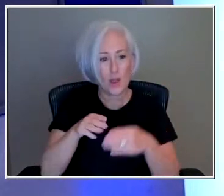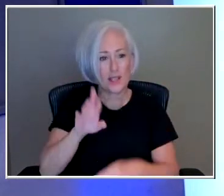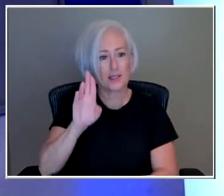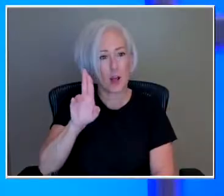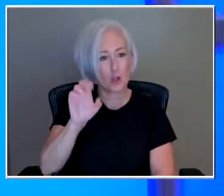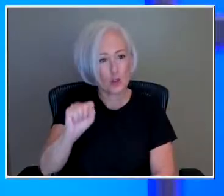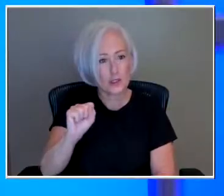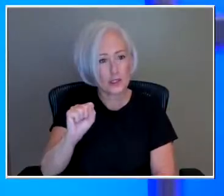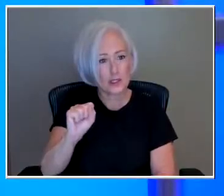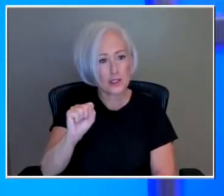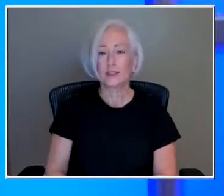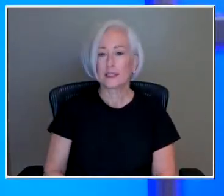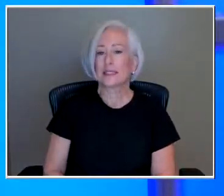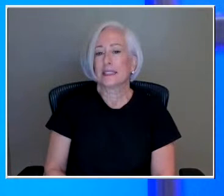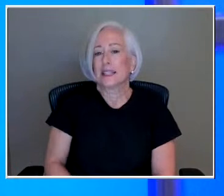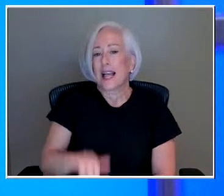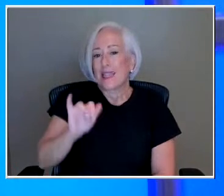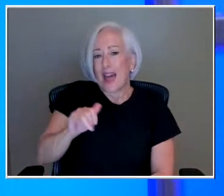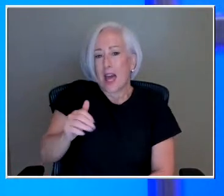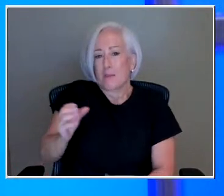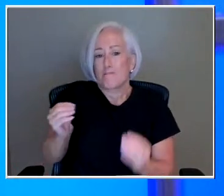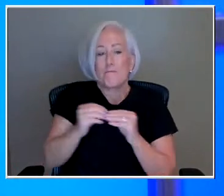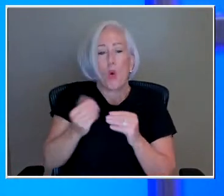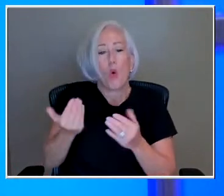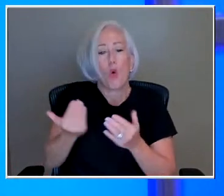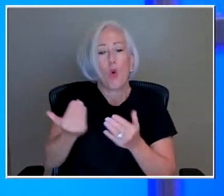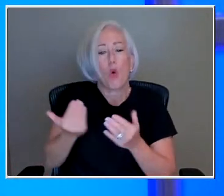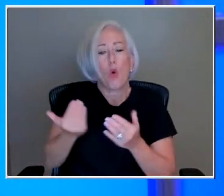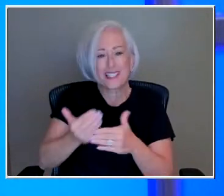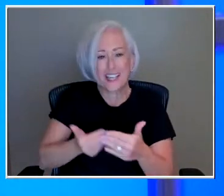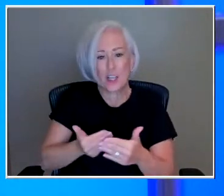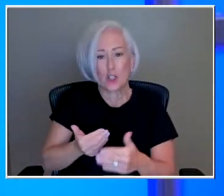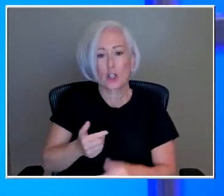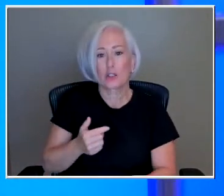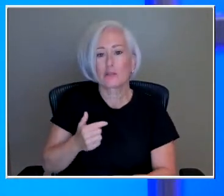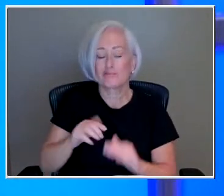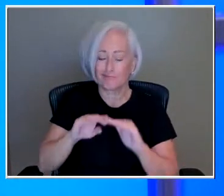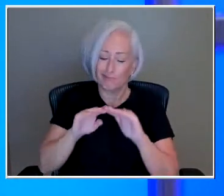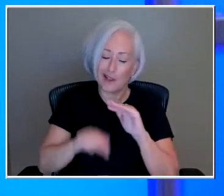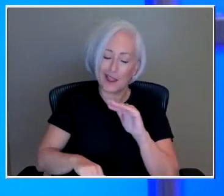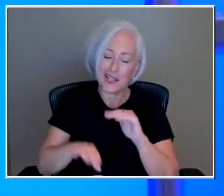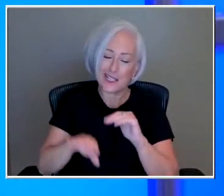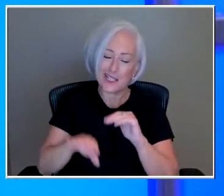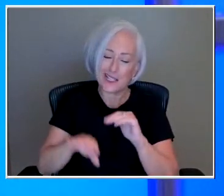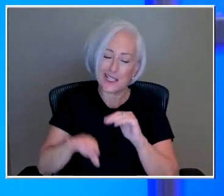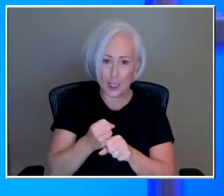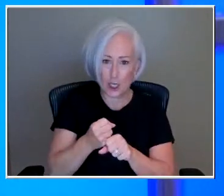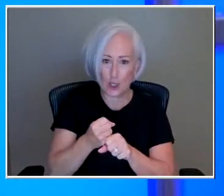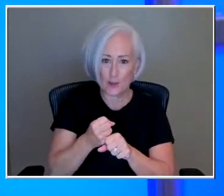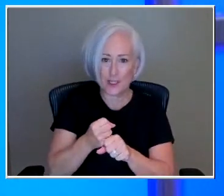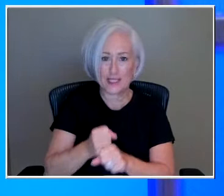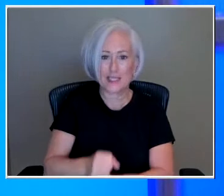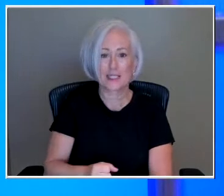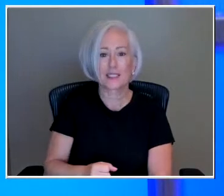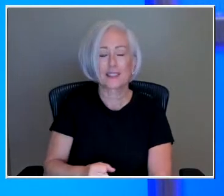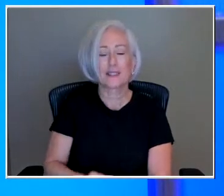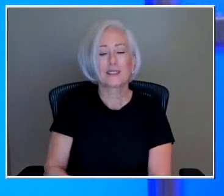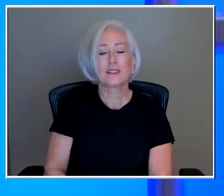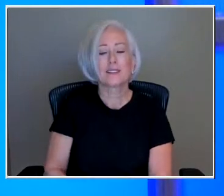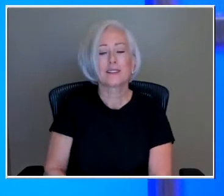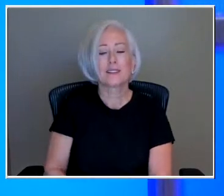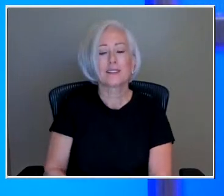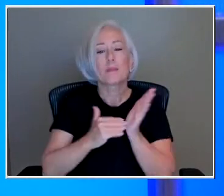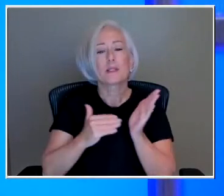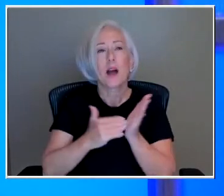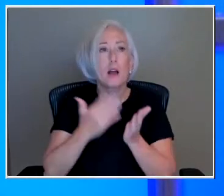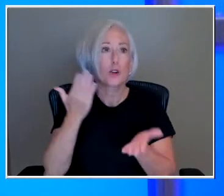It's because it's a newer procedure. Yeah. So it's been around for less than 10 years. And, where some physicians may have heard of